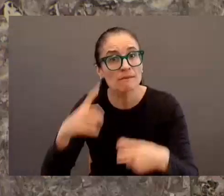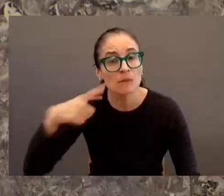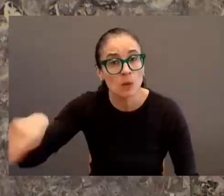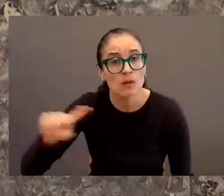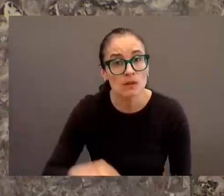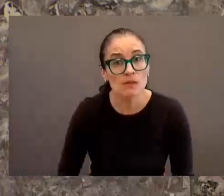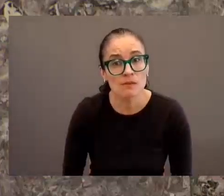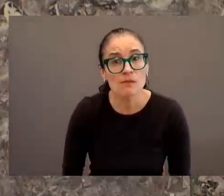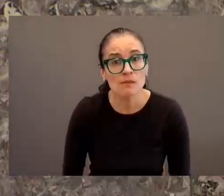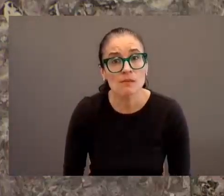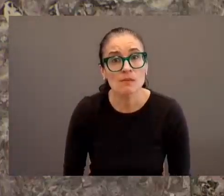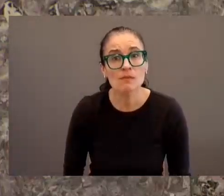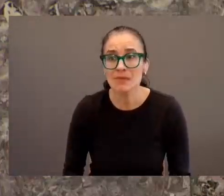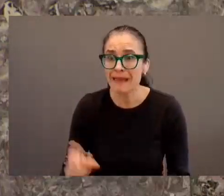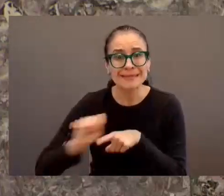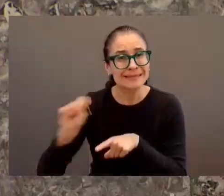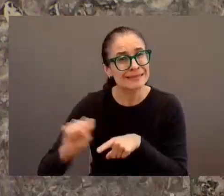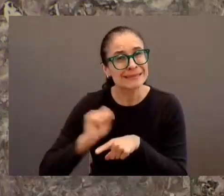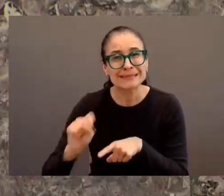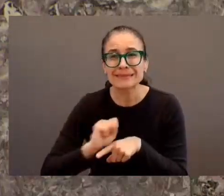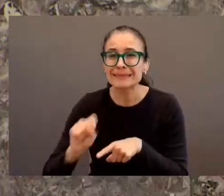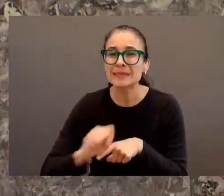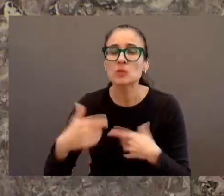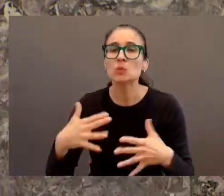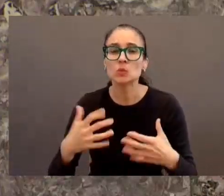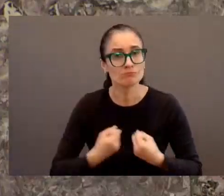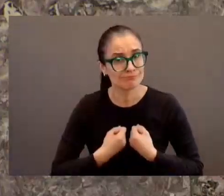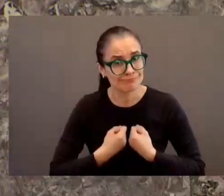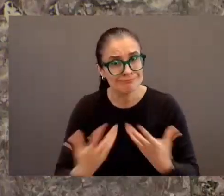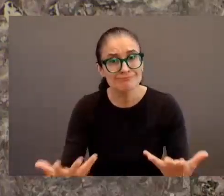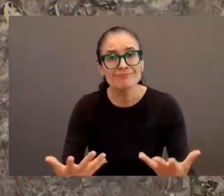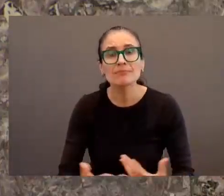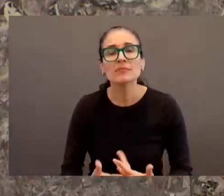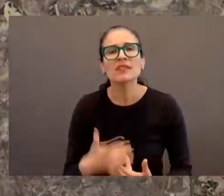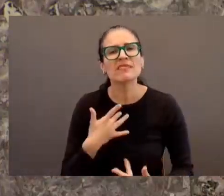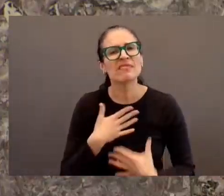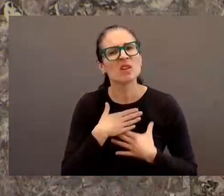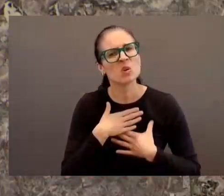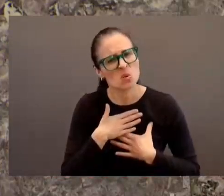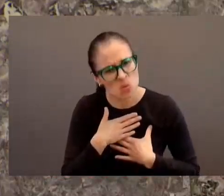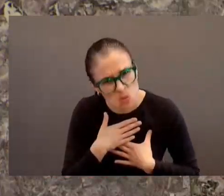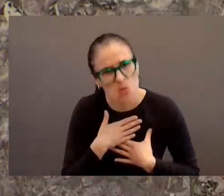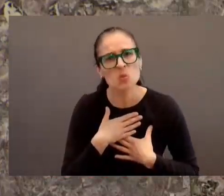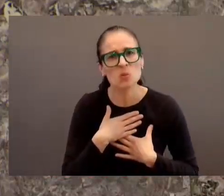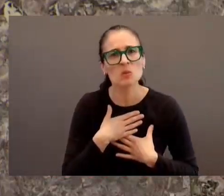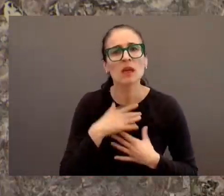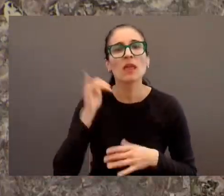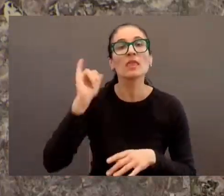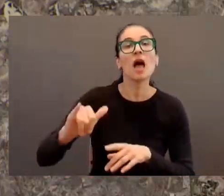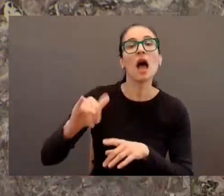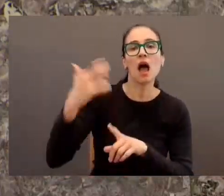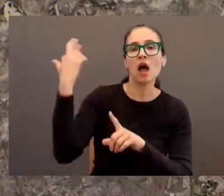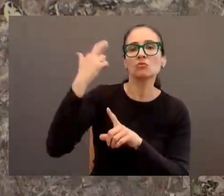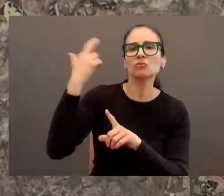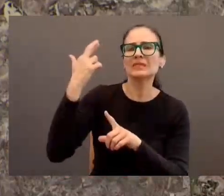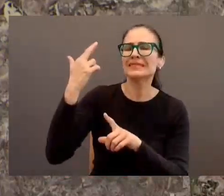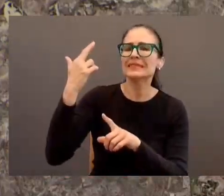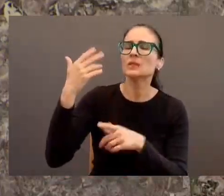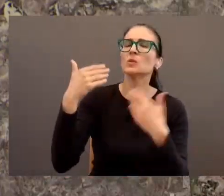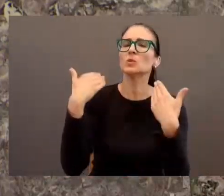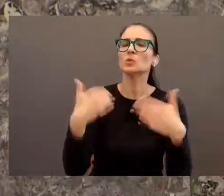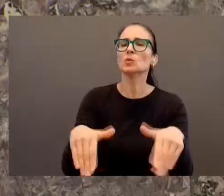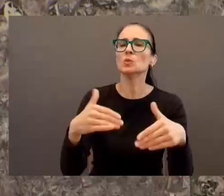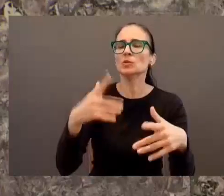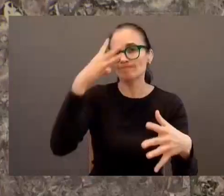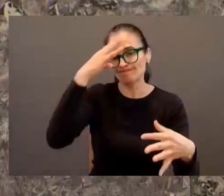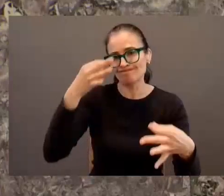the moral distress that they are facing, that is why a difficult decision is taken to